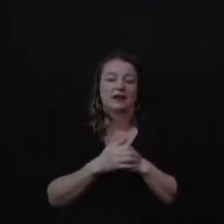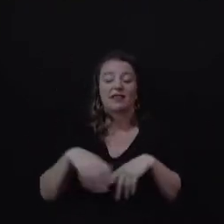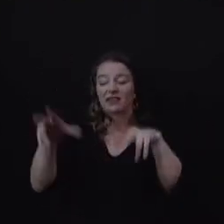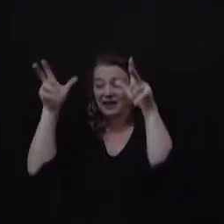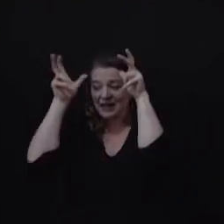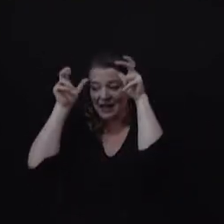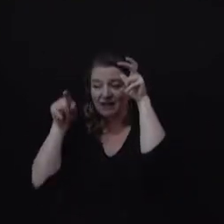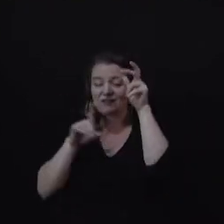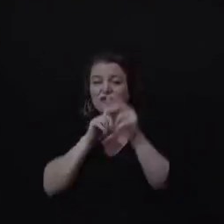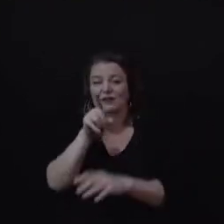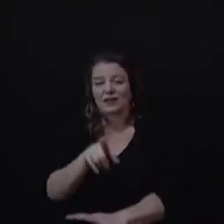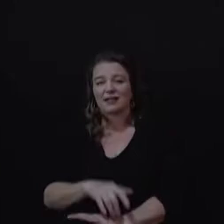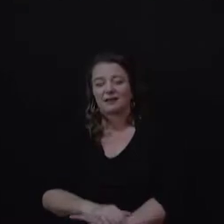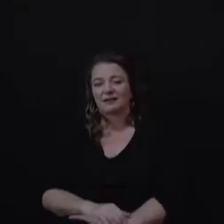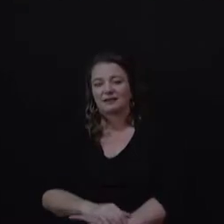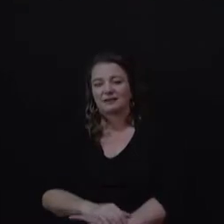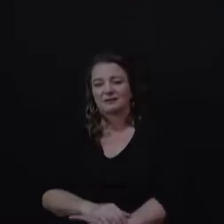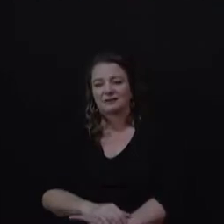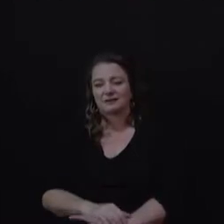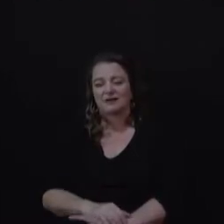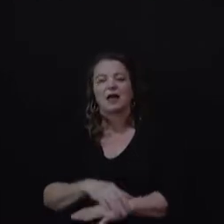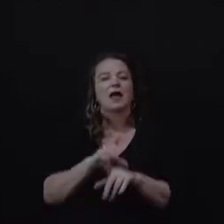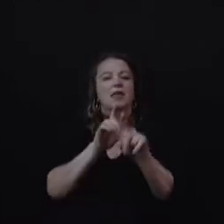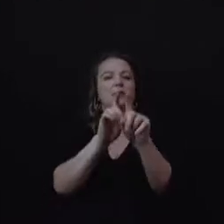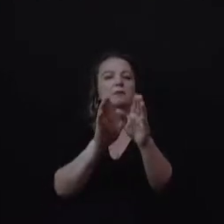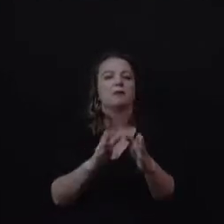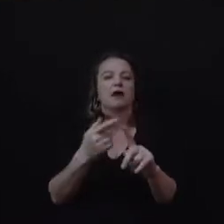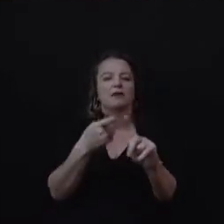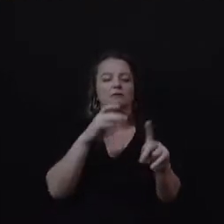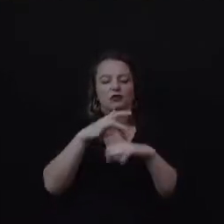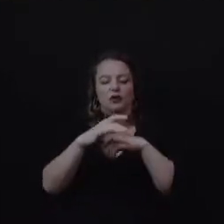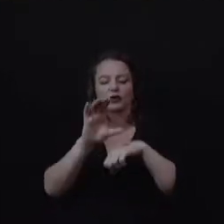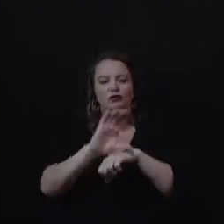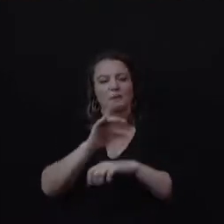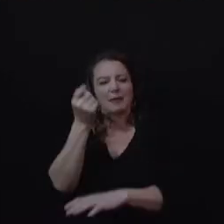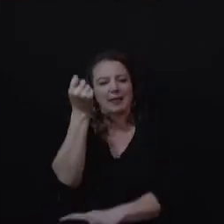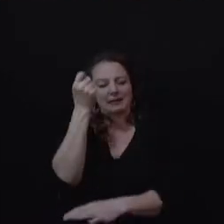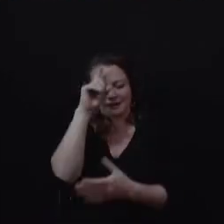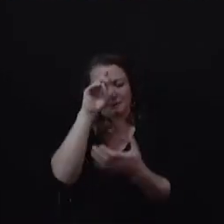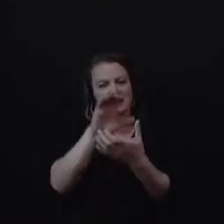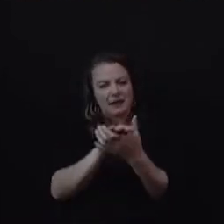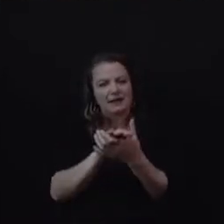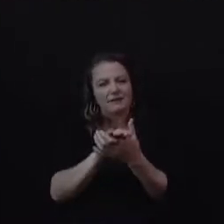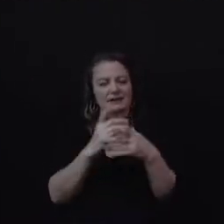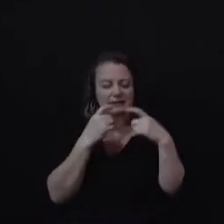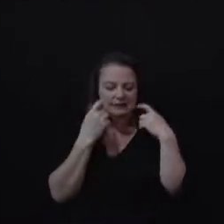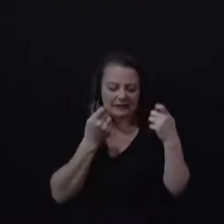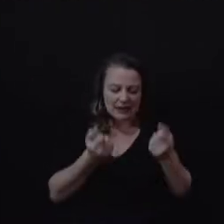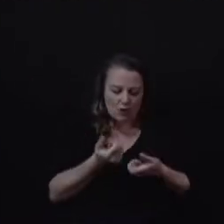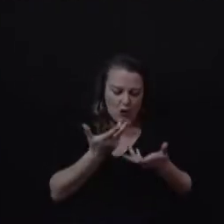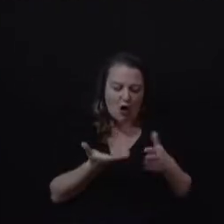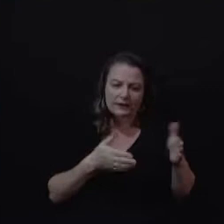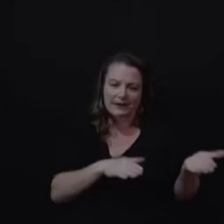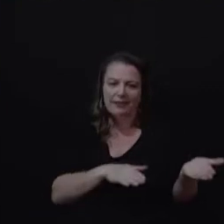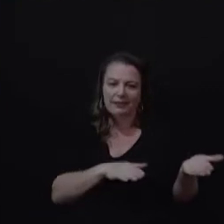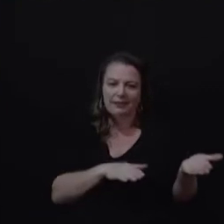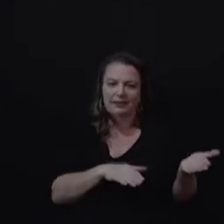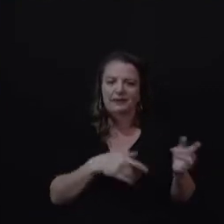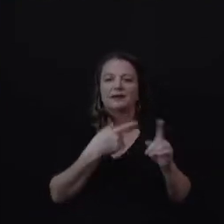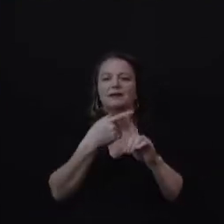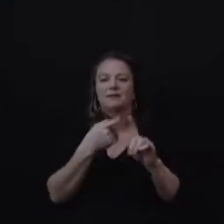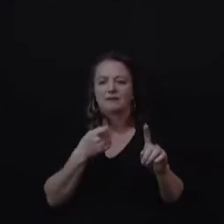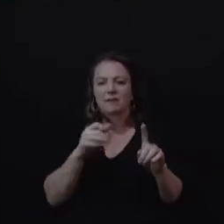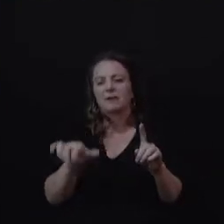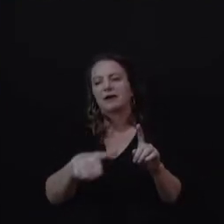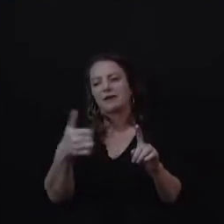real. The apostles in the early church believed that sin causes death. They were from another